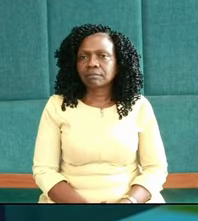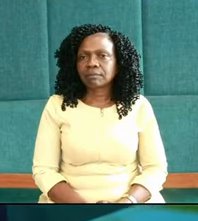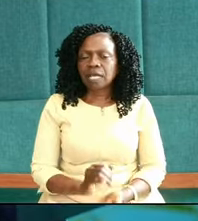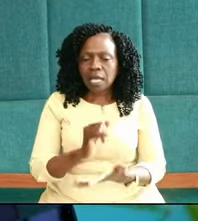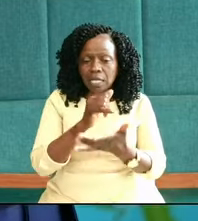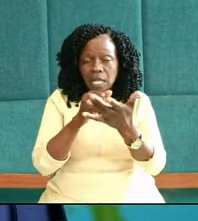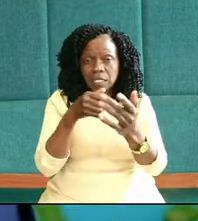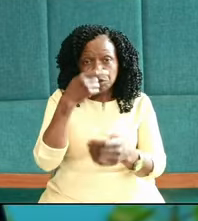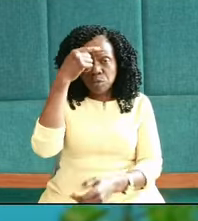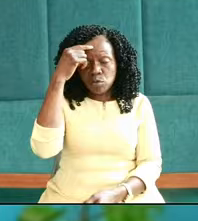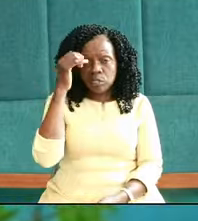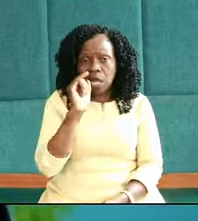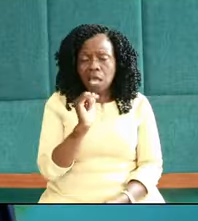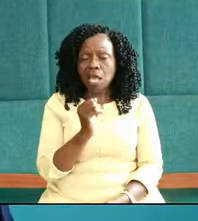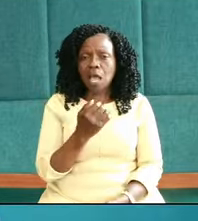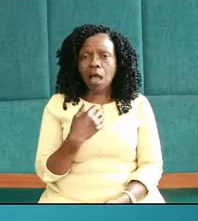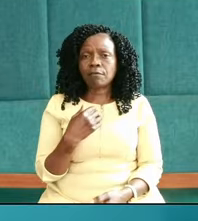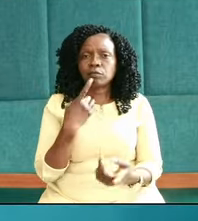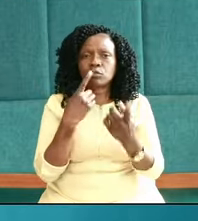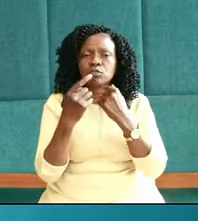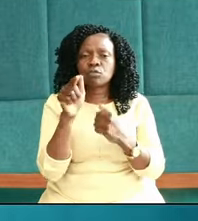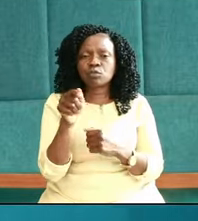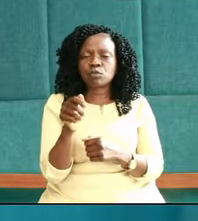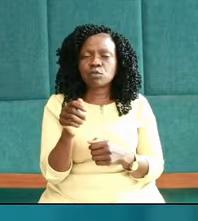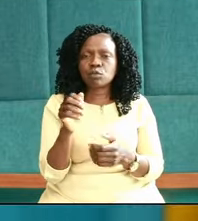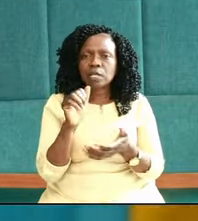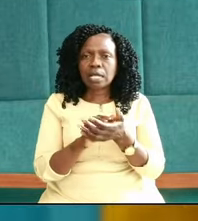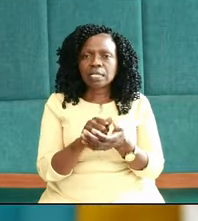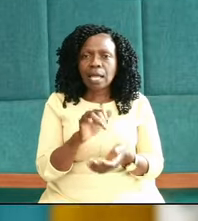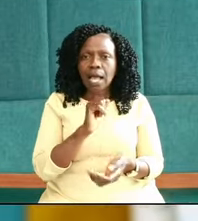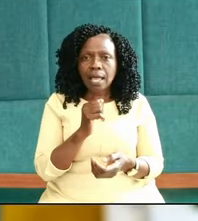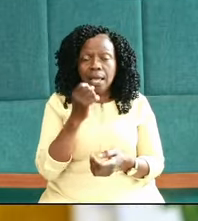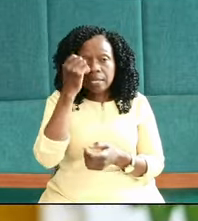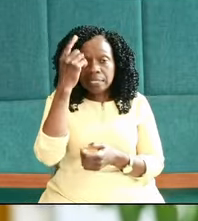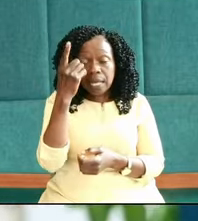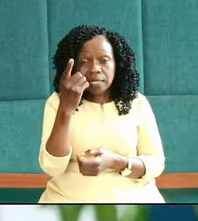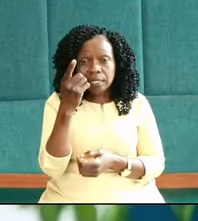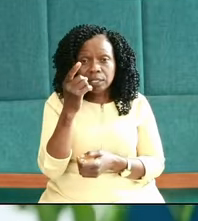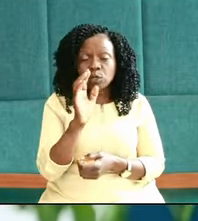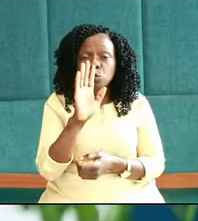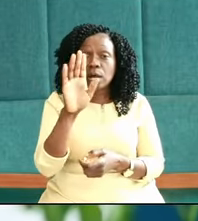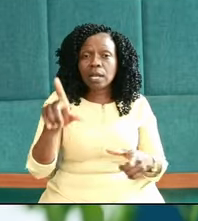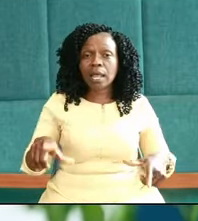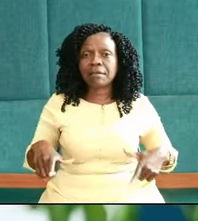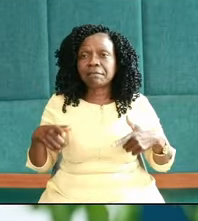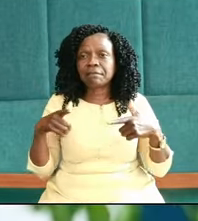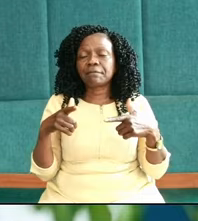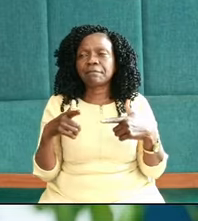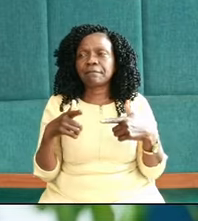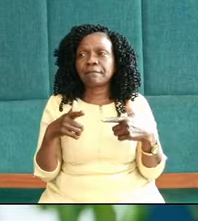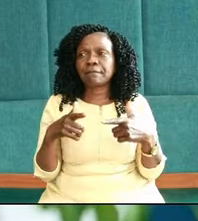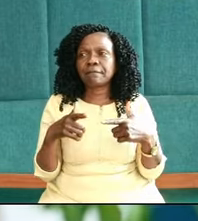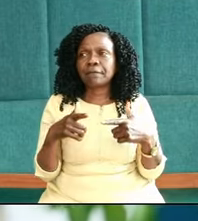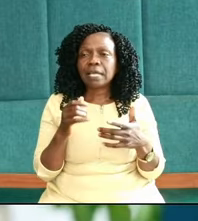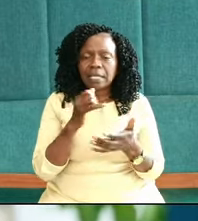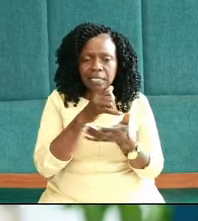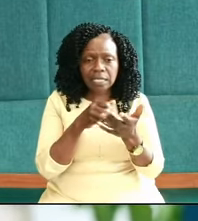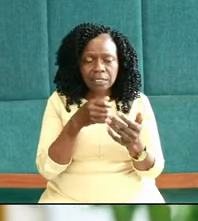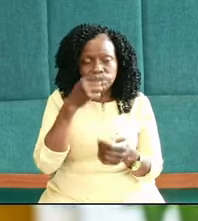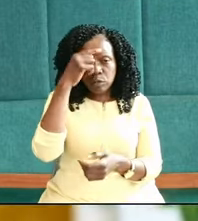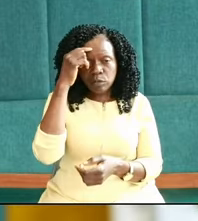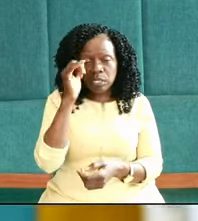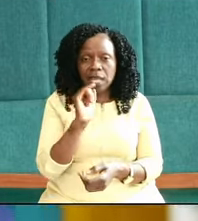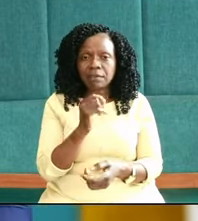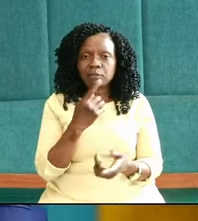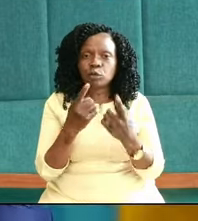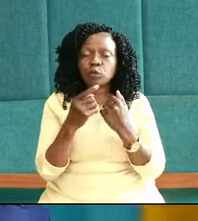Just because I have told you that I understand your life, you have believed. Just because I